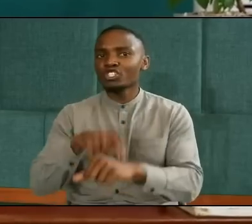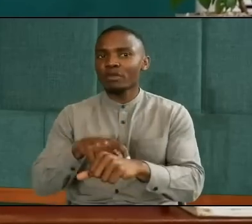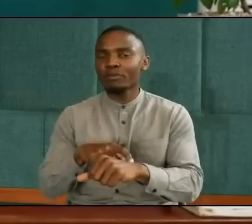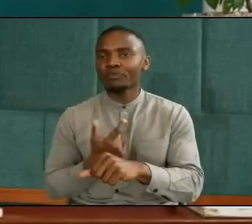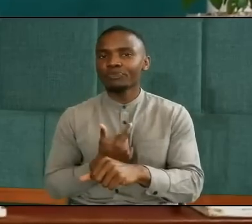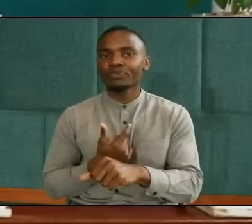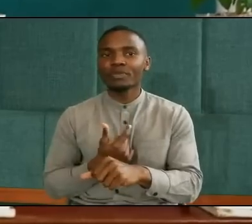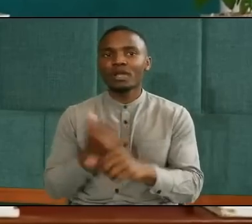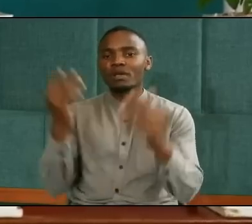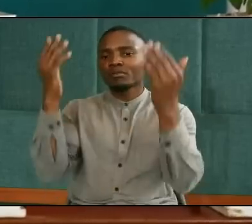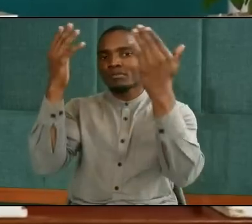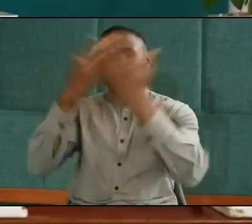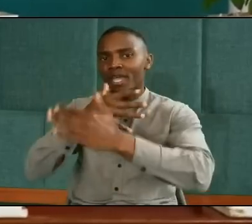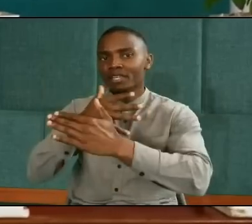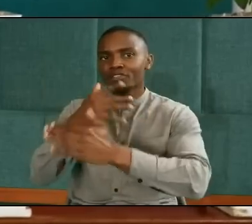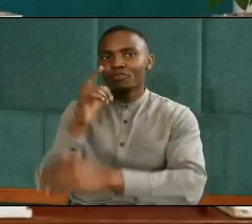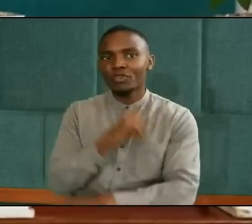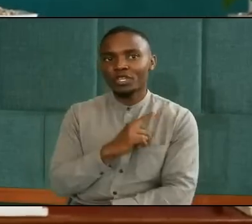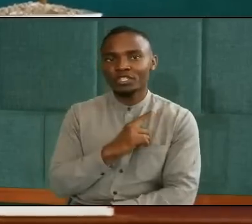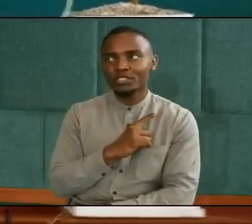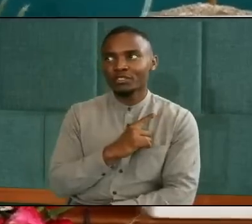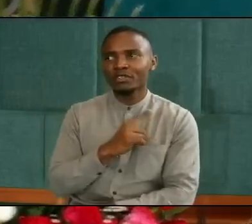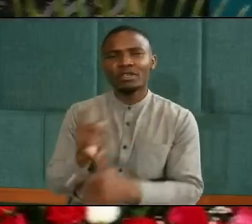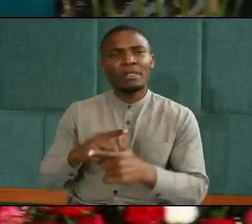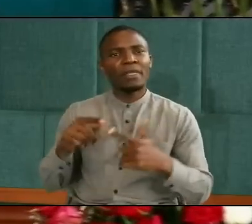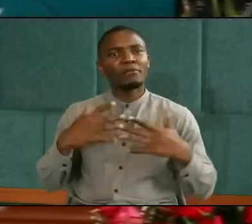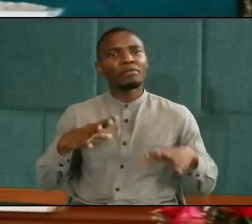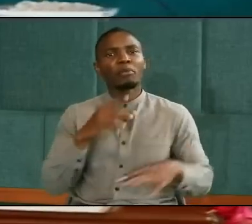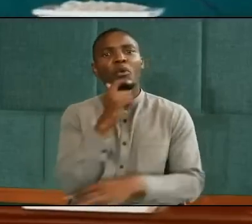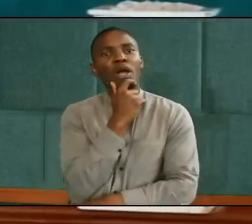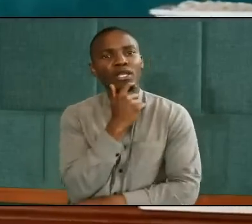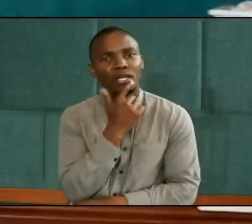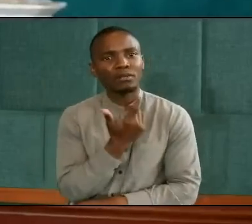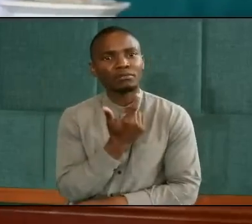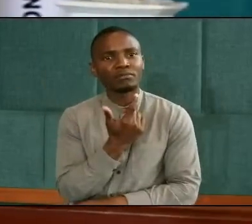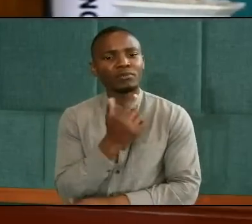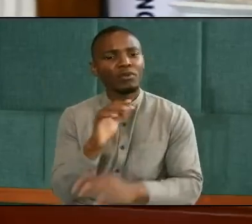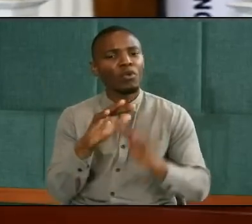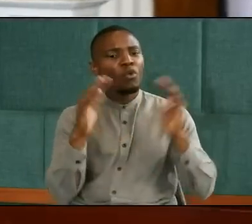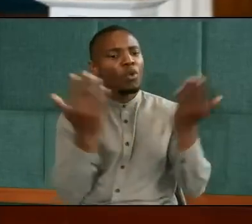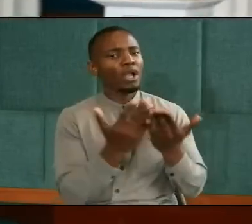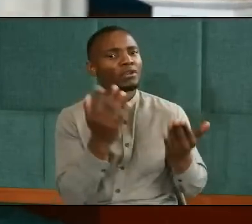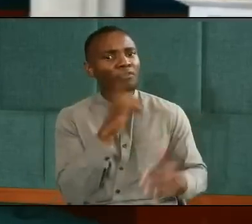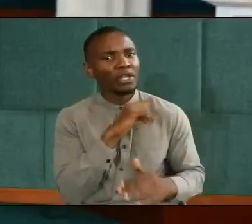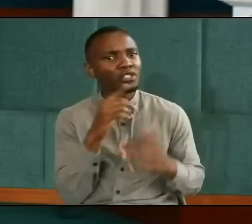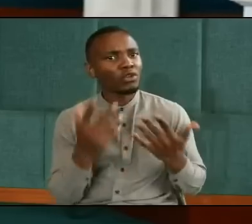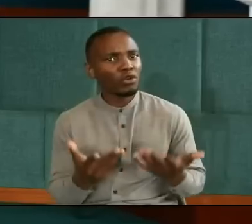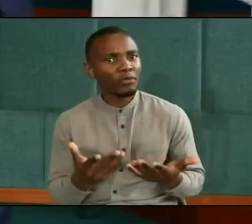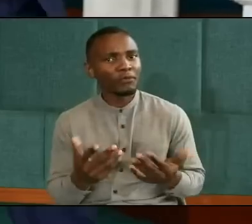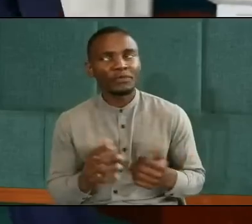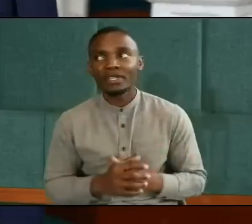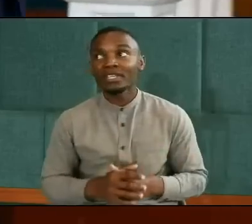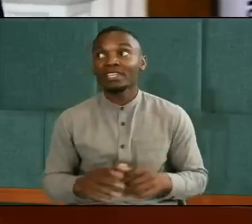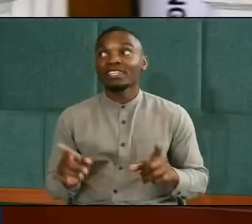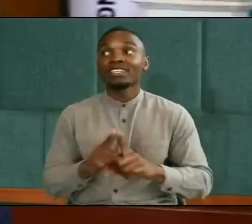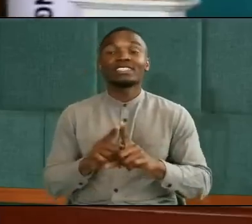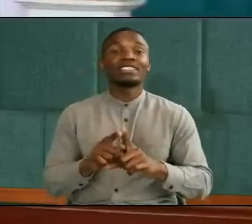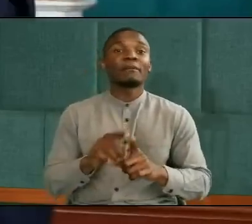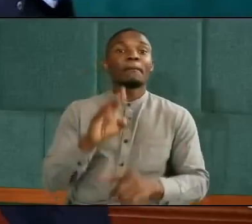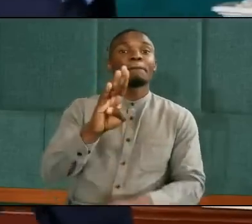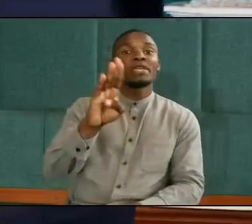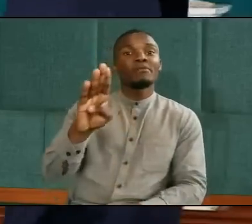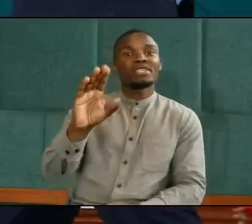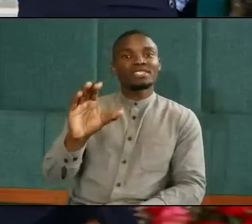by lunchtime, night has fallen. People start to wonder, is it the end of the world? Today, says